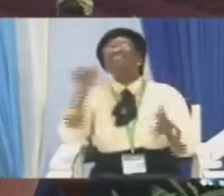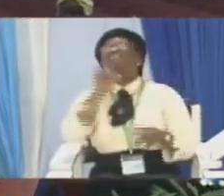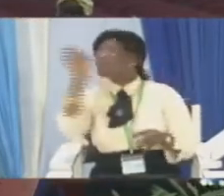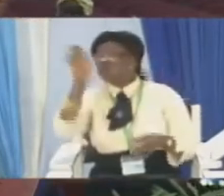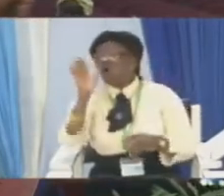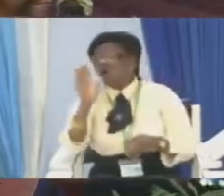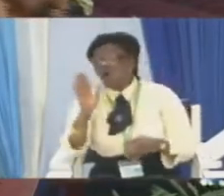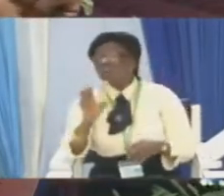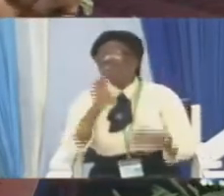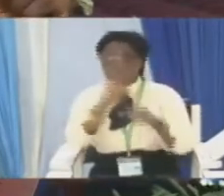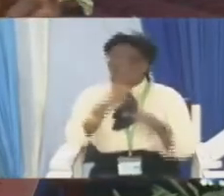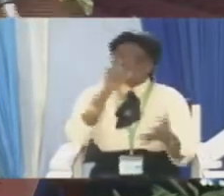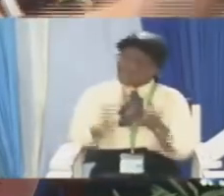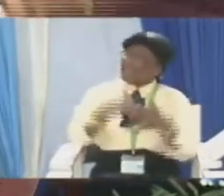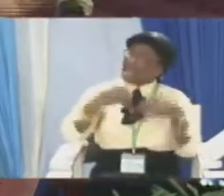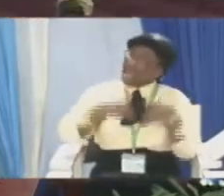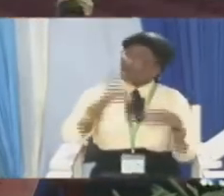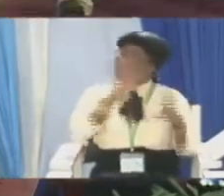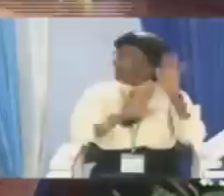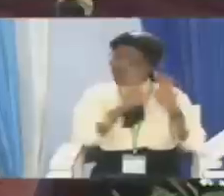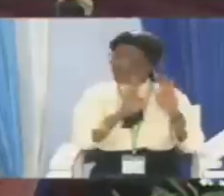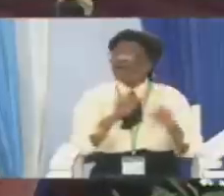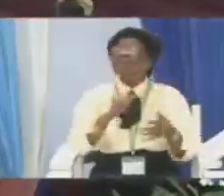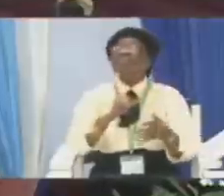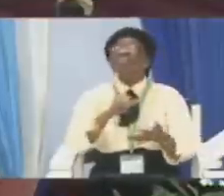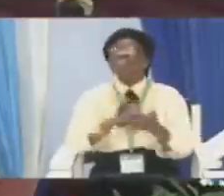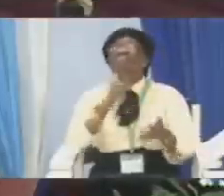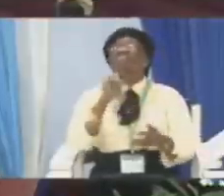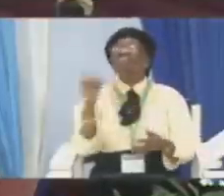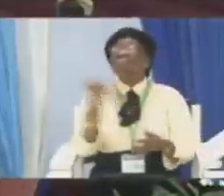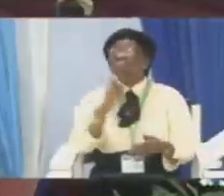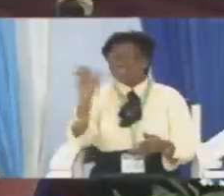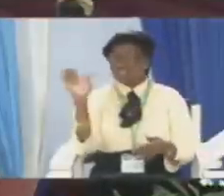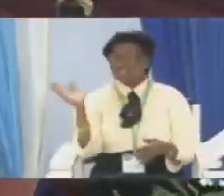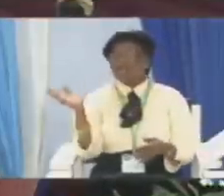that is behind our calamities. We are the one that is behind it.